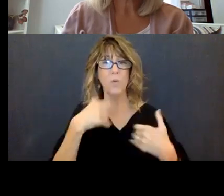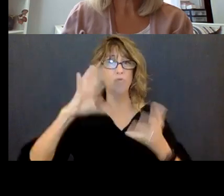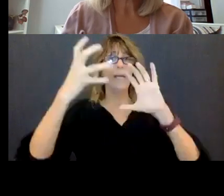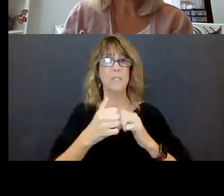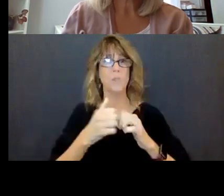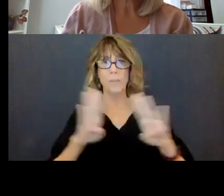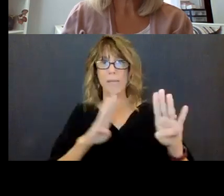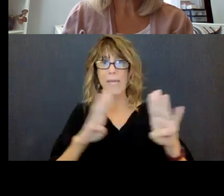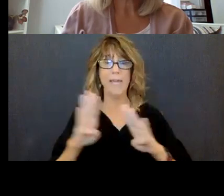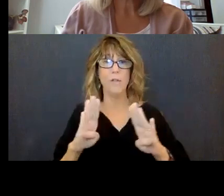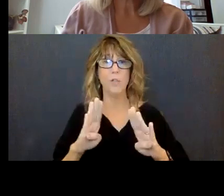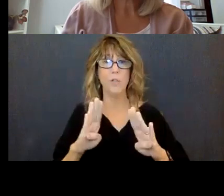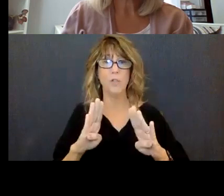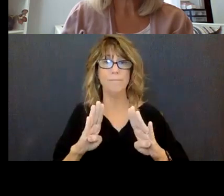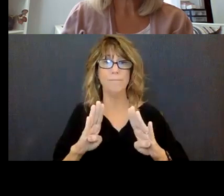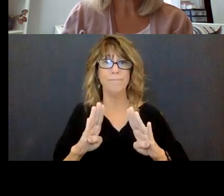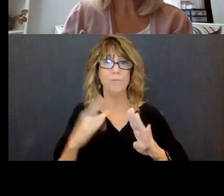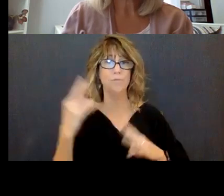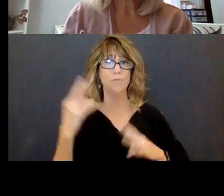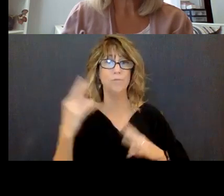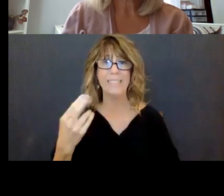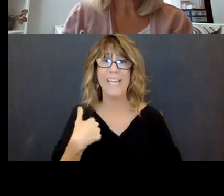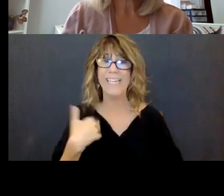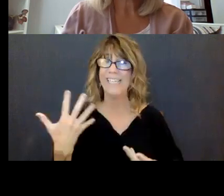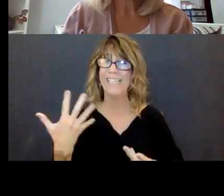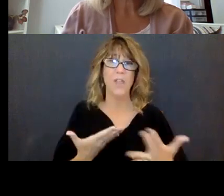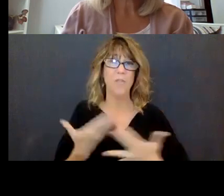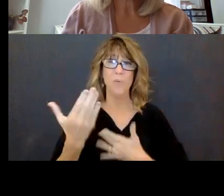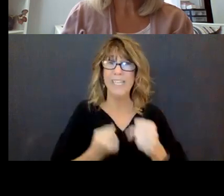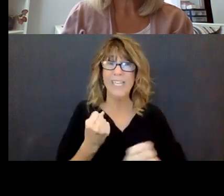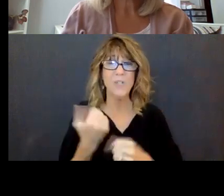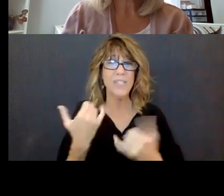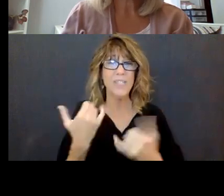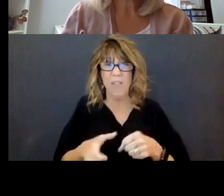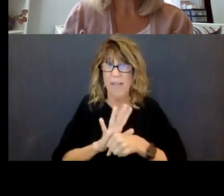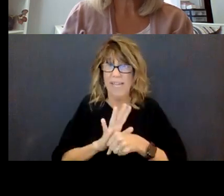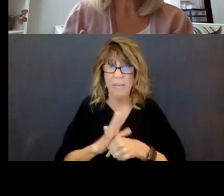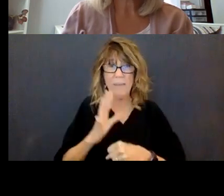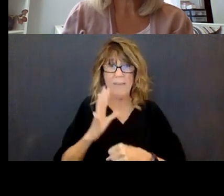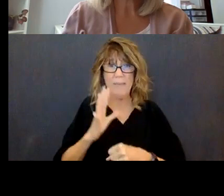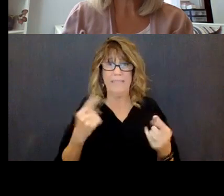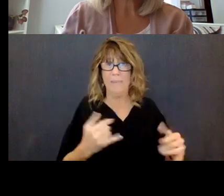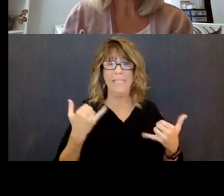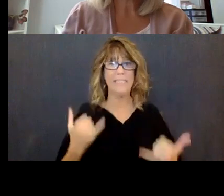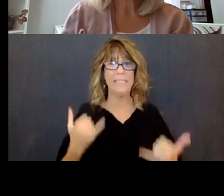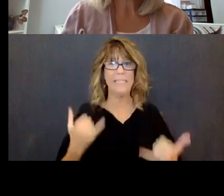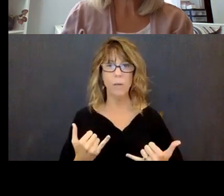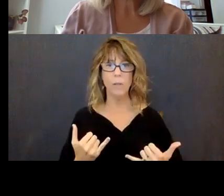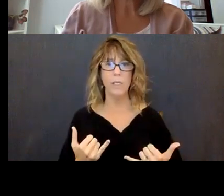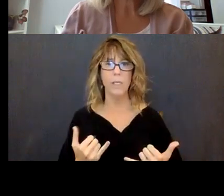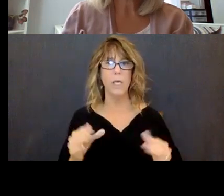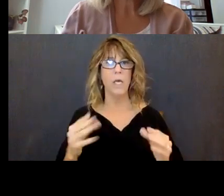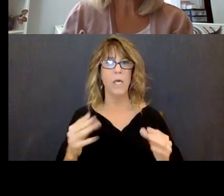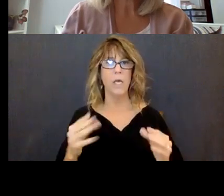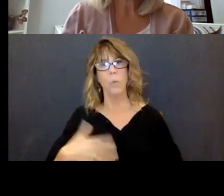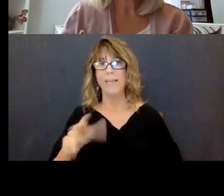it's timely. It's been an issue for years. And with the pandemic and with what we're going through now, it's even more on the forefront